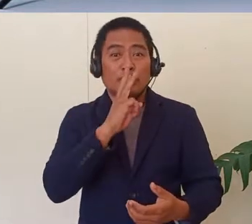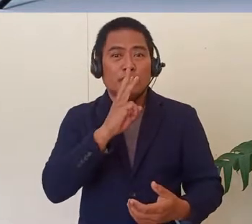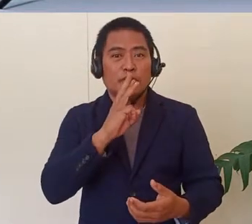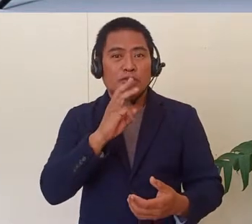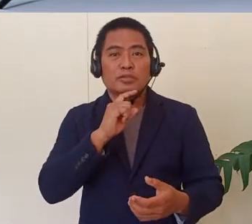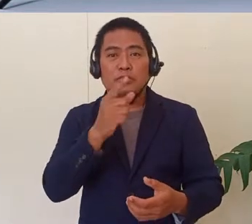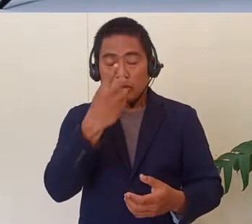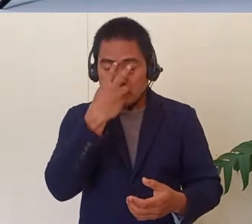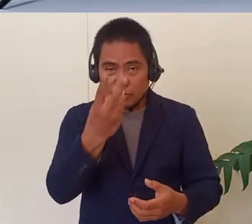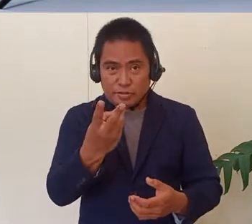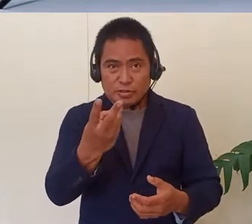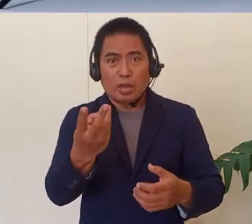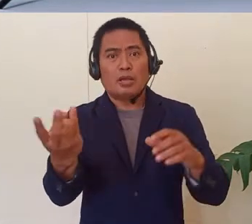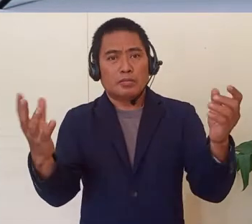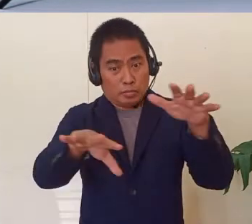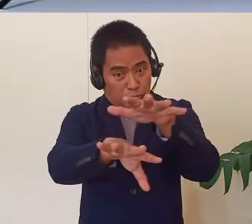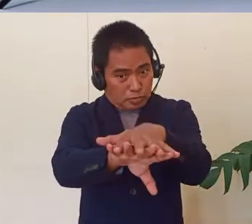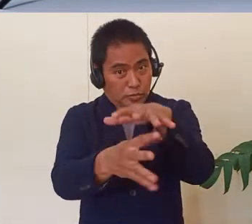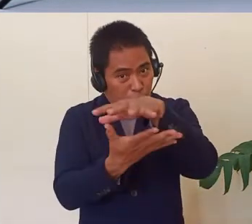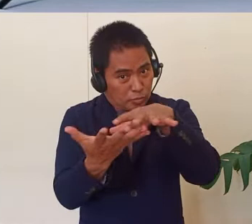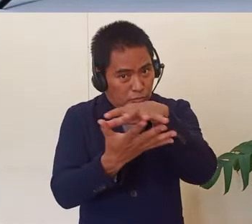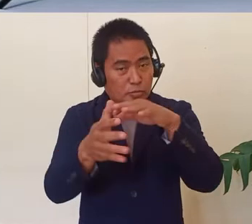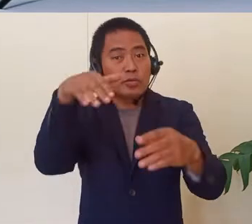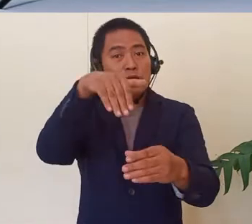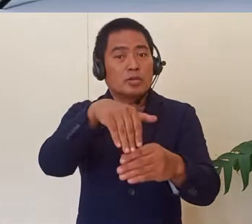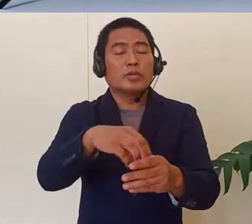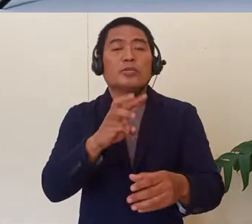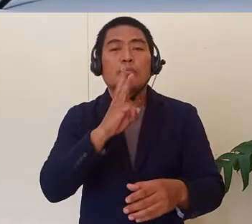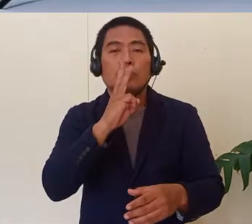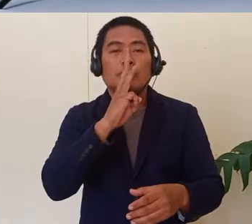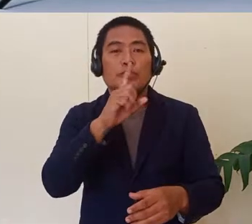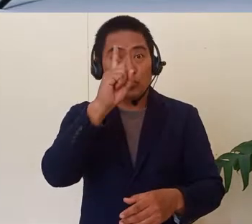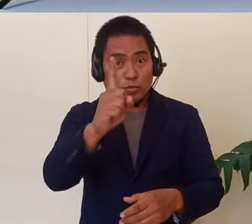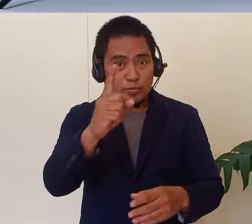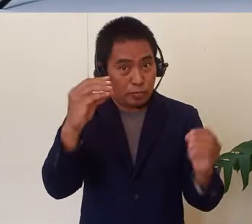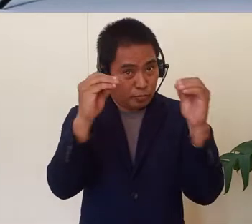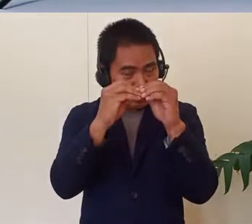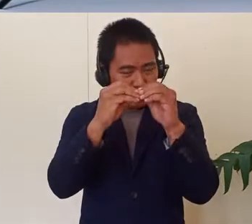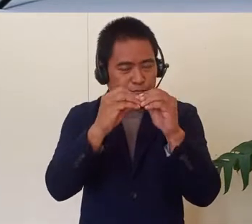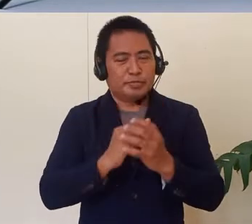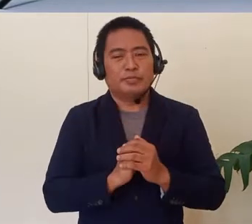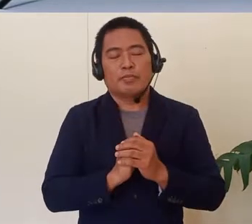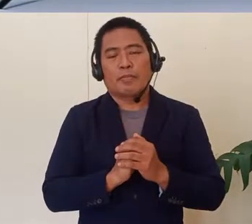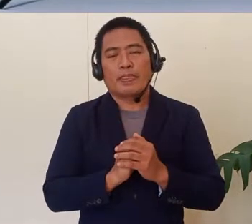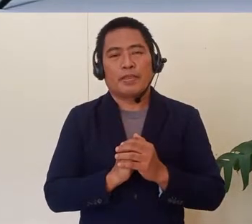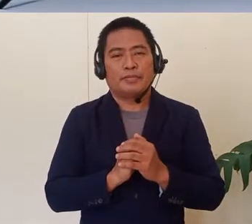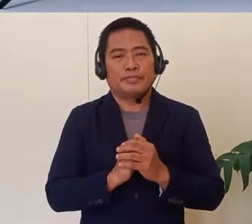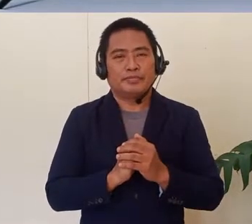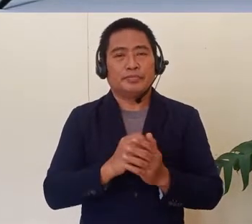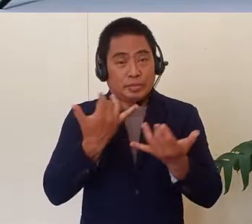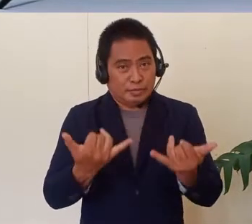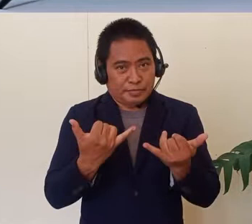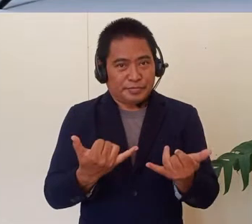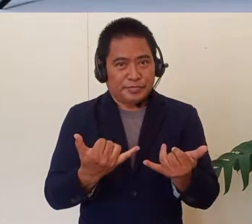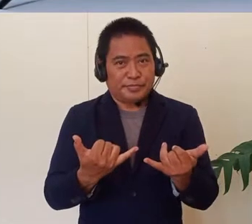One more. Now, The substances that make up